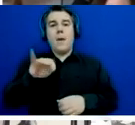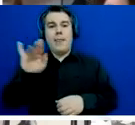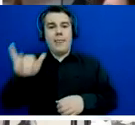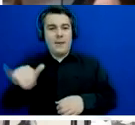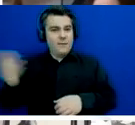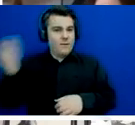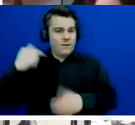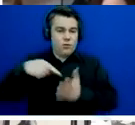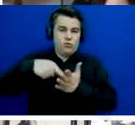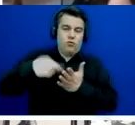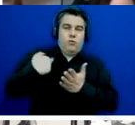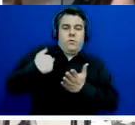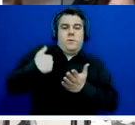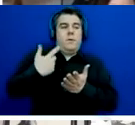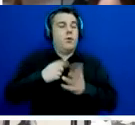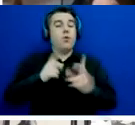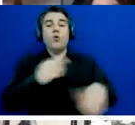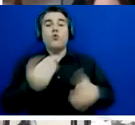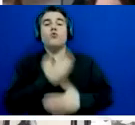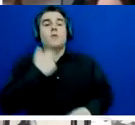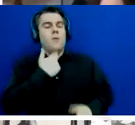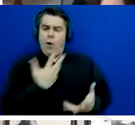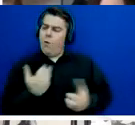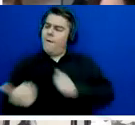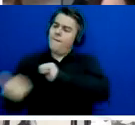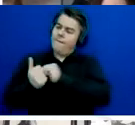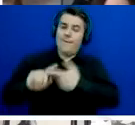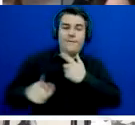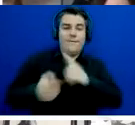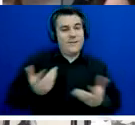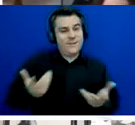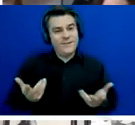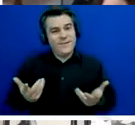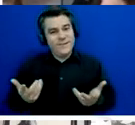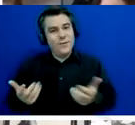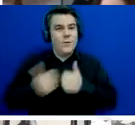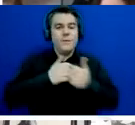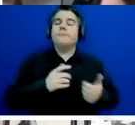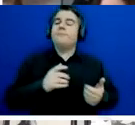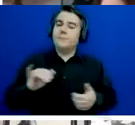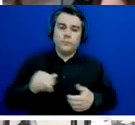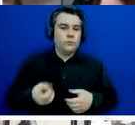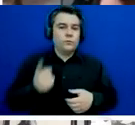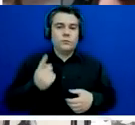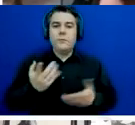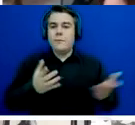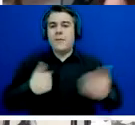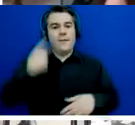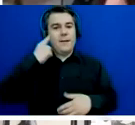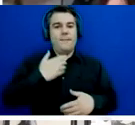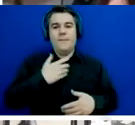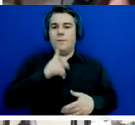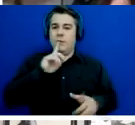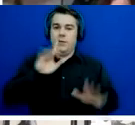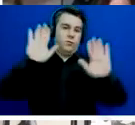kind of like a new restaurant. You don't want to go by yourself, you want your friends to go with you. So that's one of the things that I think has been so